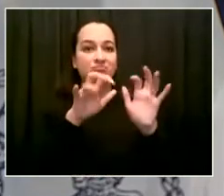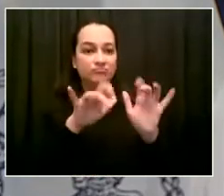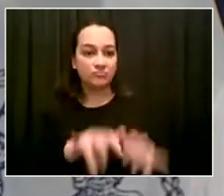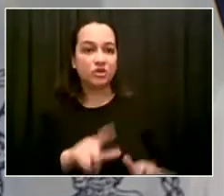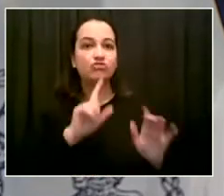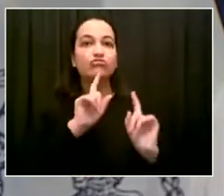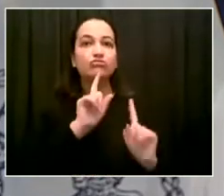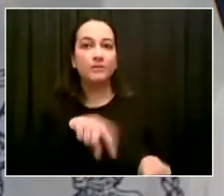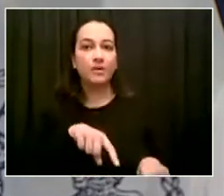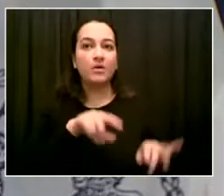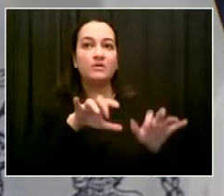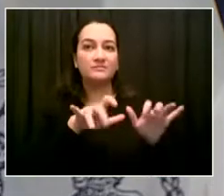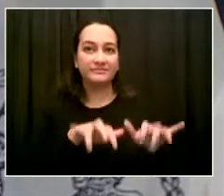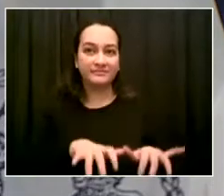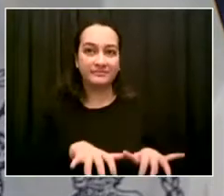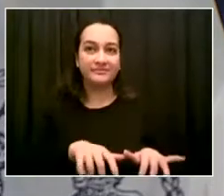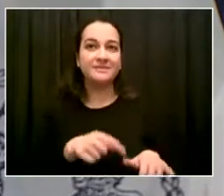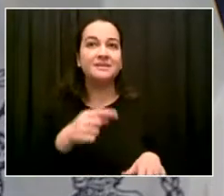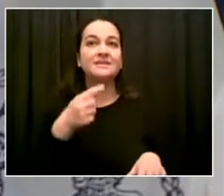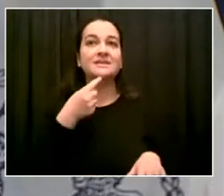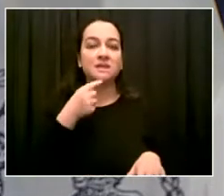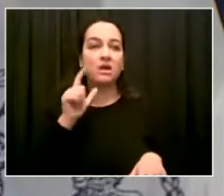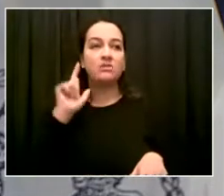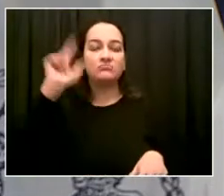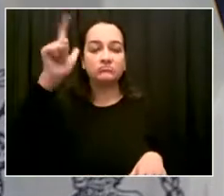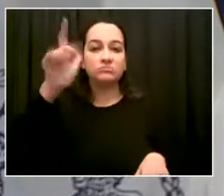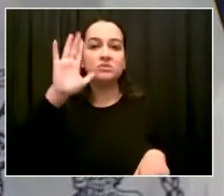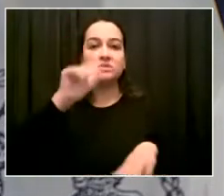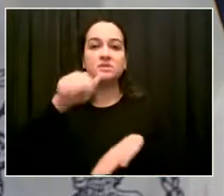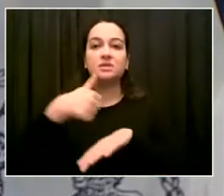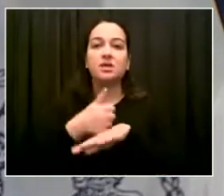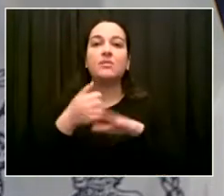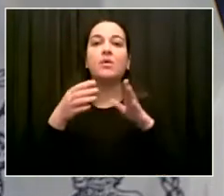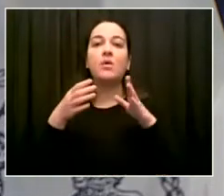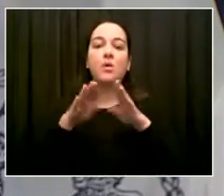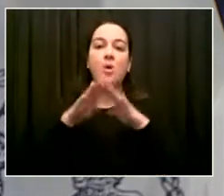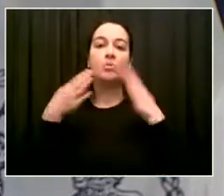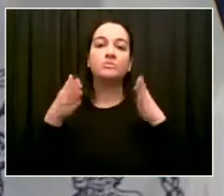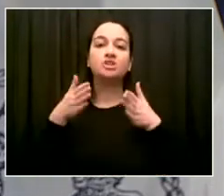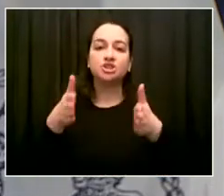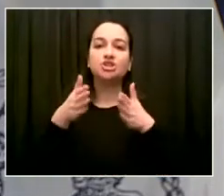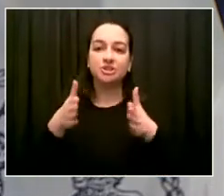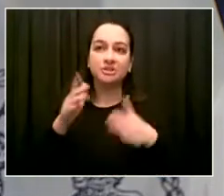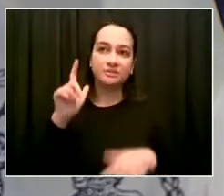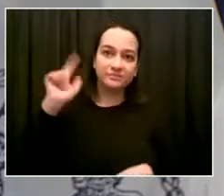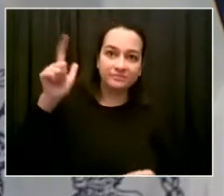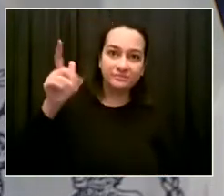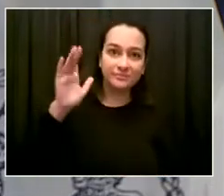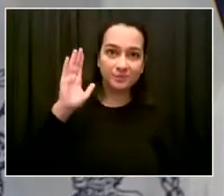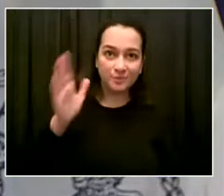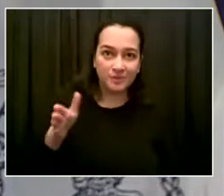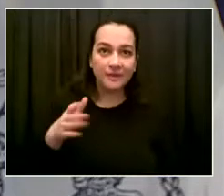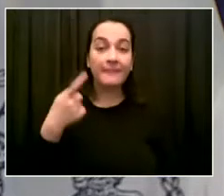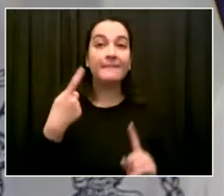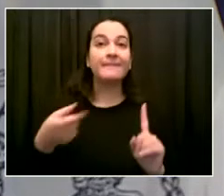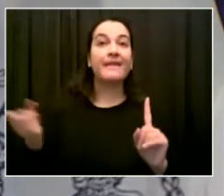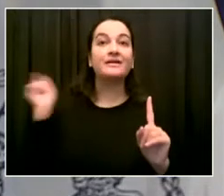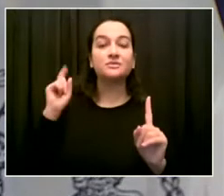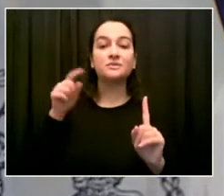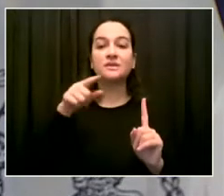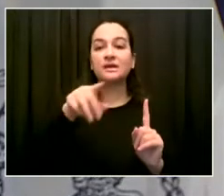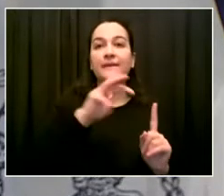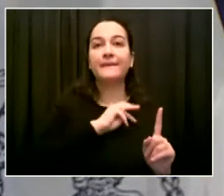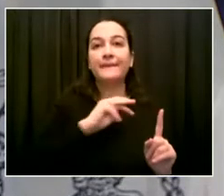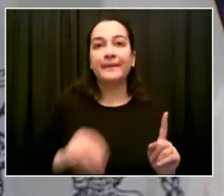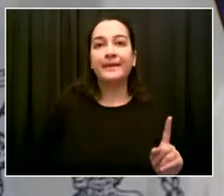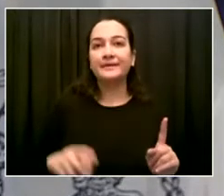than what you did last week, which was basically announce a new application process. But you actually need to redesign many of these open streets so they don't need volunteers,